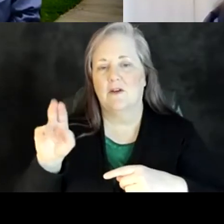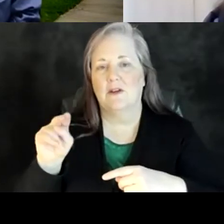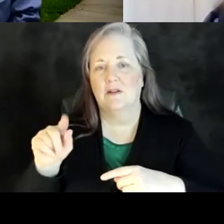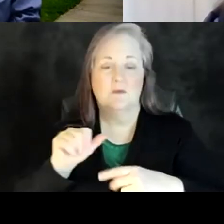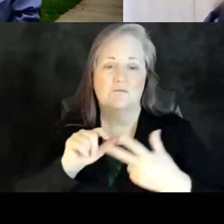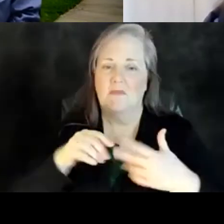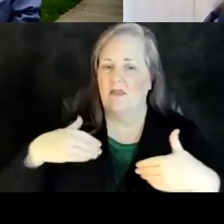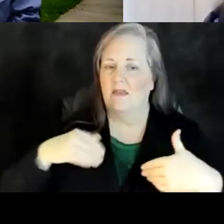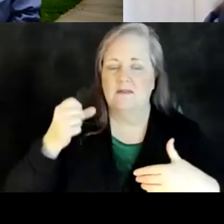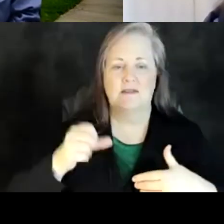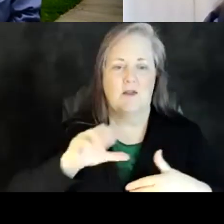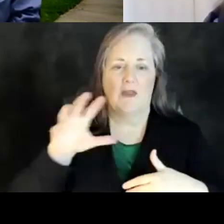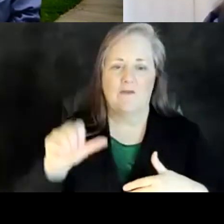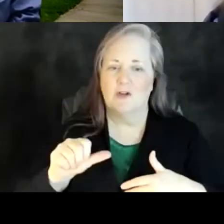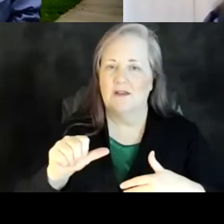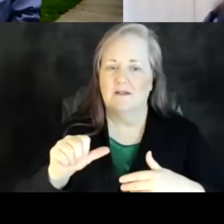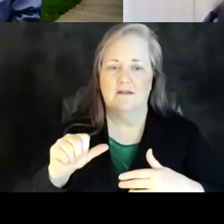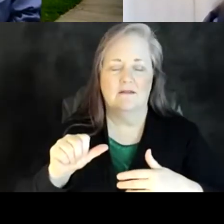South African or the